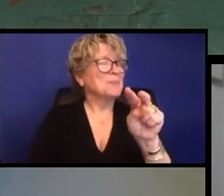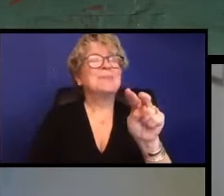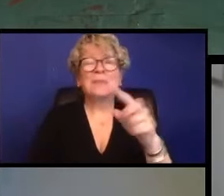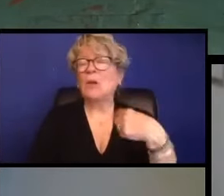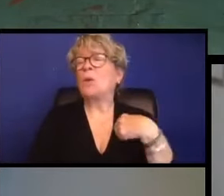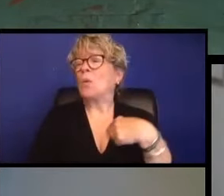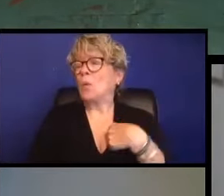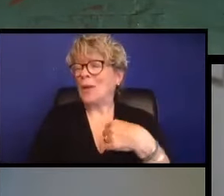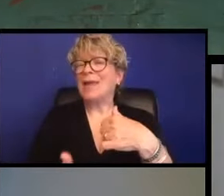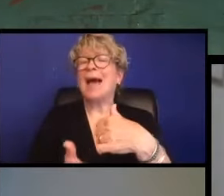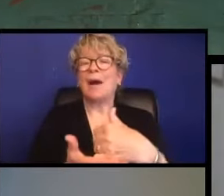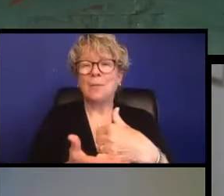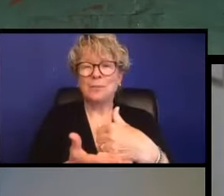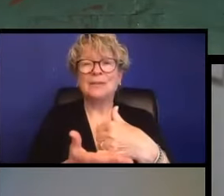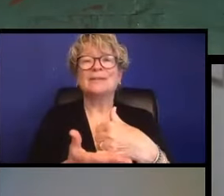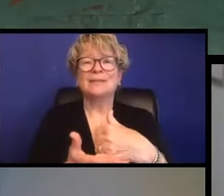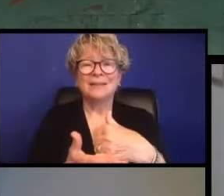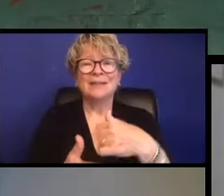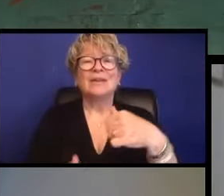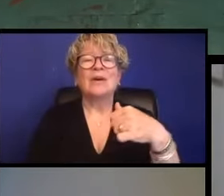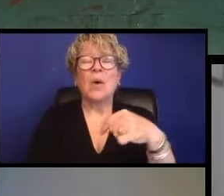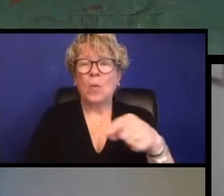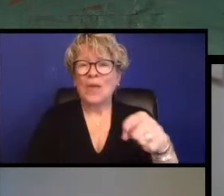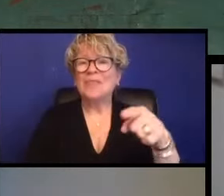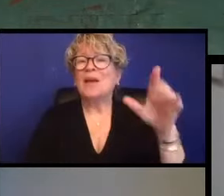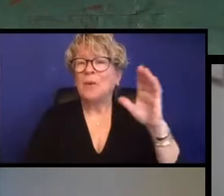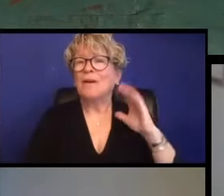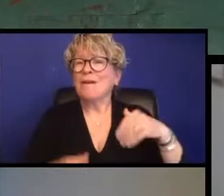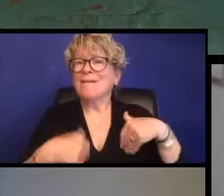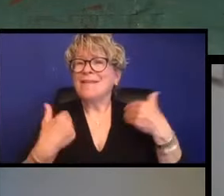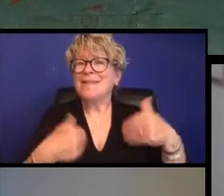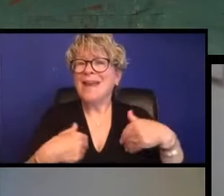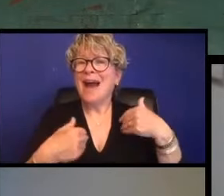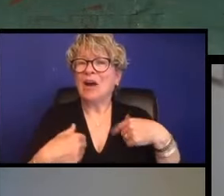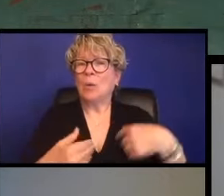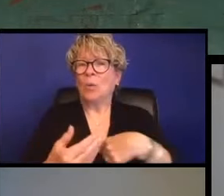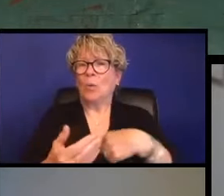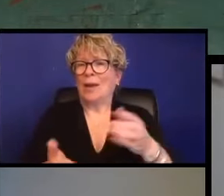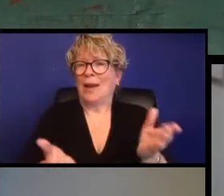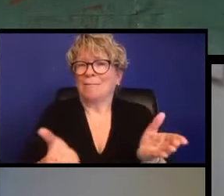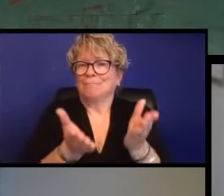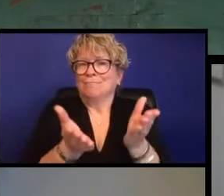their stories. We had one of their early things. It was great. So,